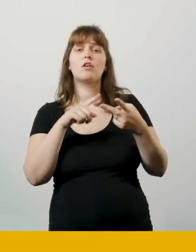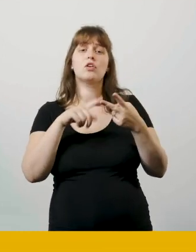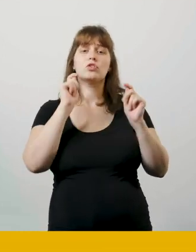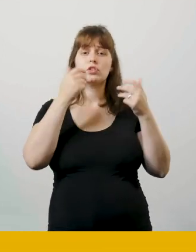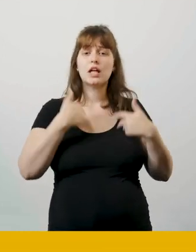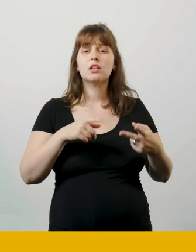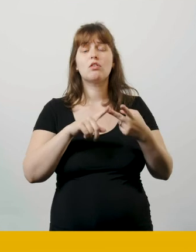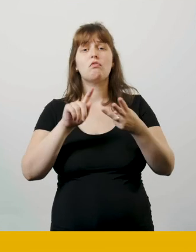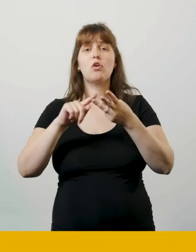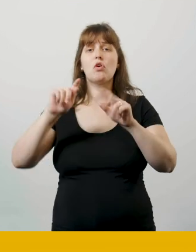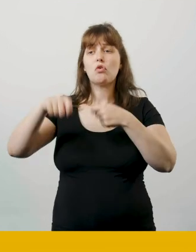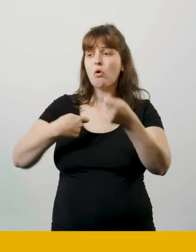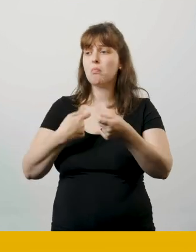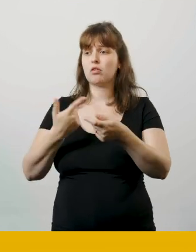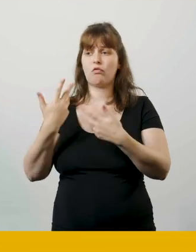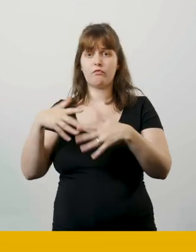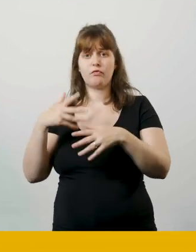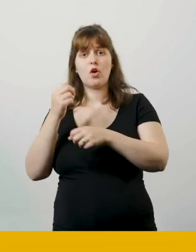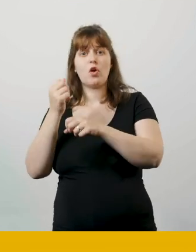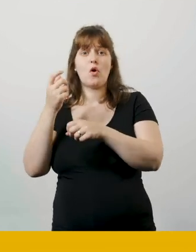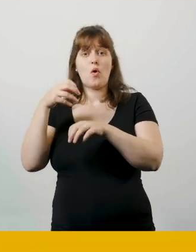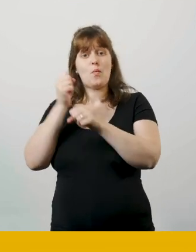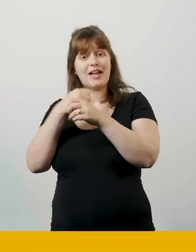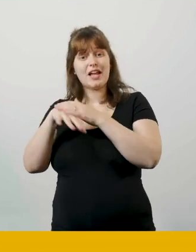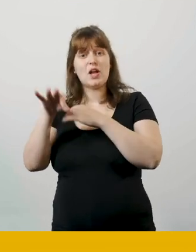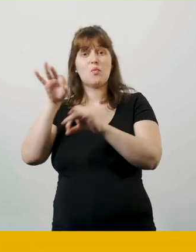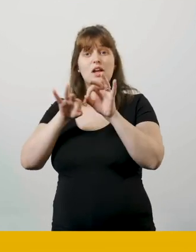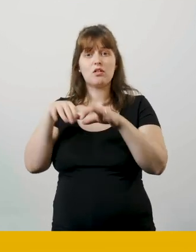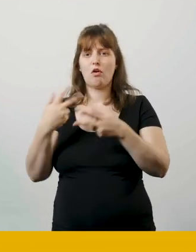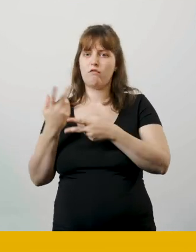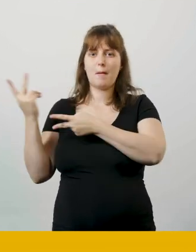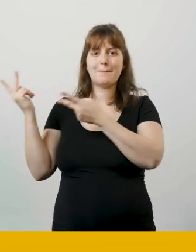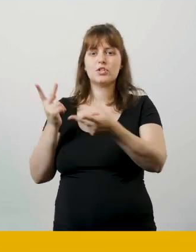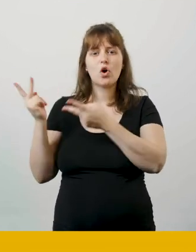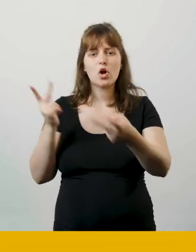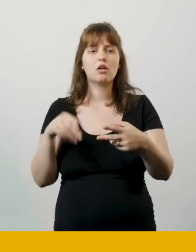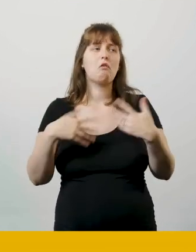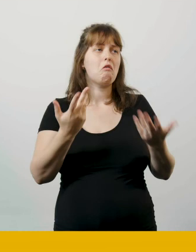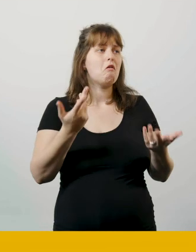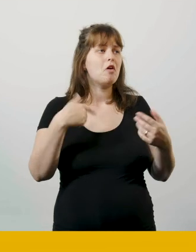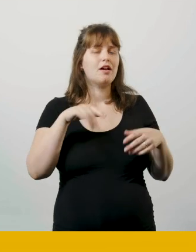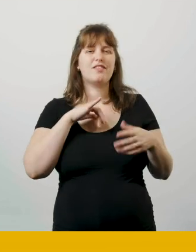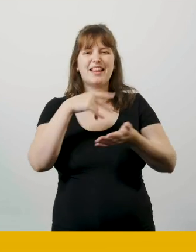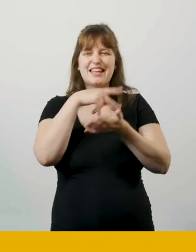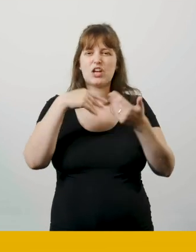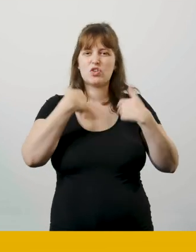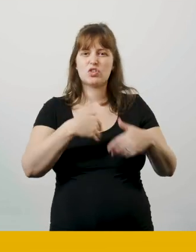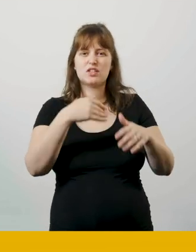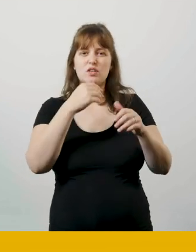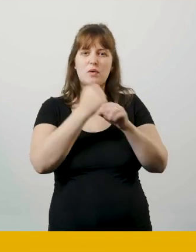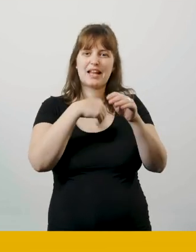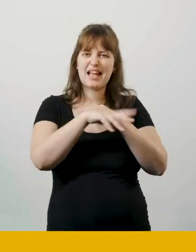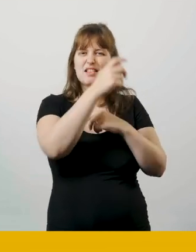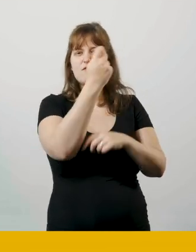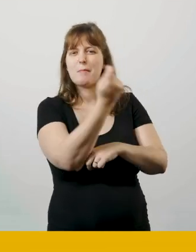clerk? Are you the person? Are you the delivery boy? Are you the technician of the molding inside the